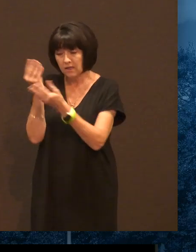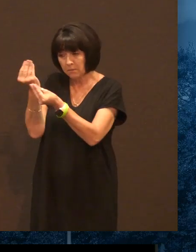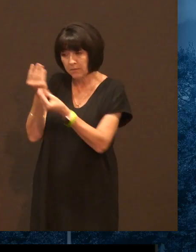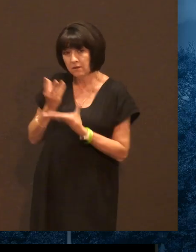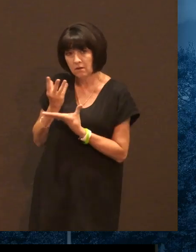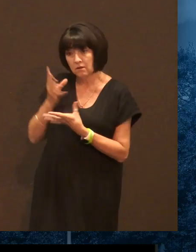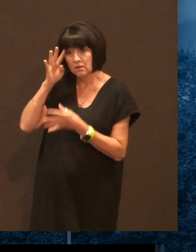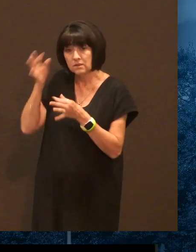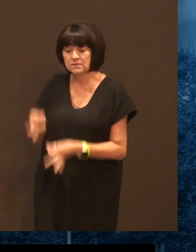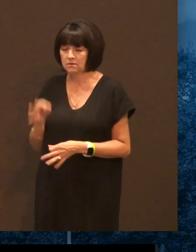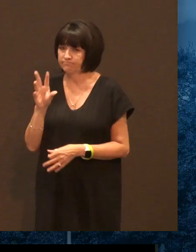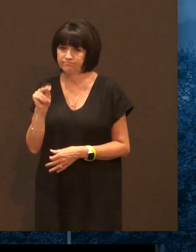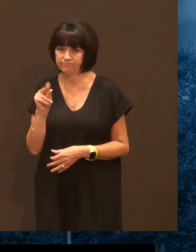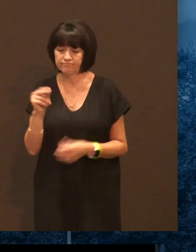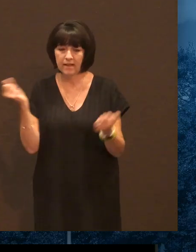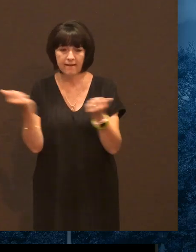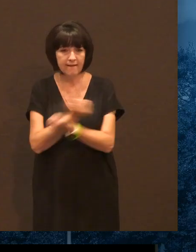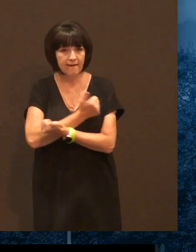make the final decision.